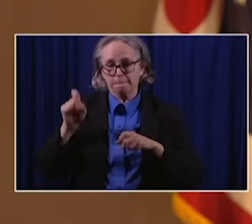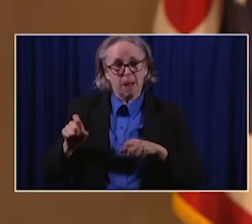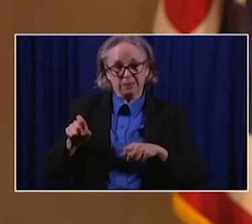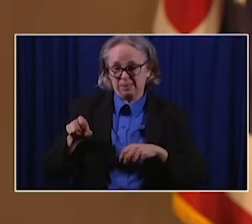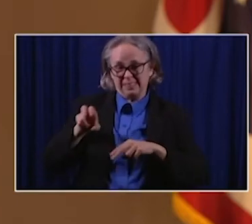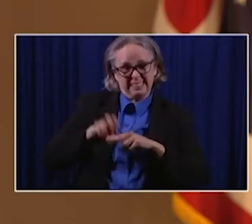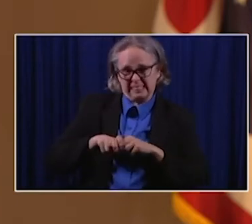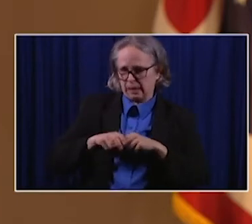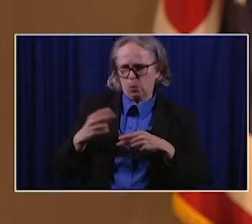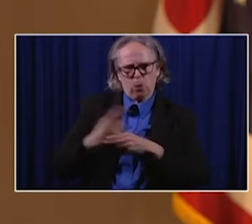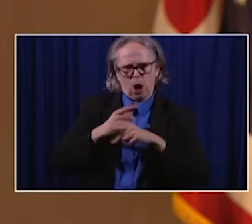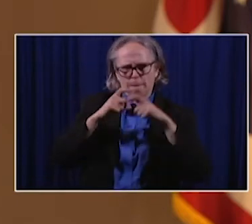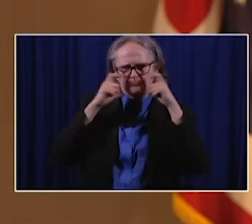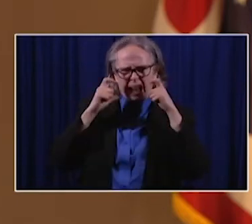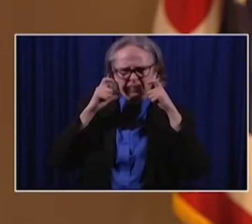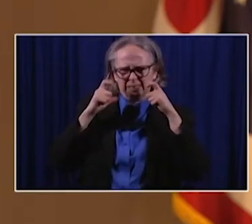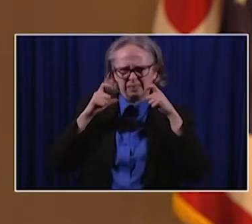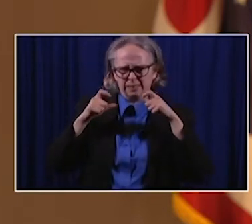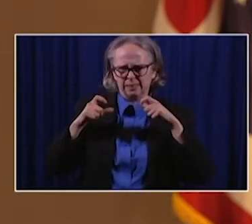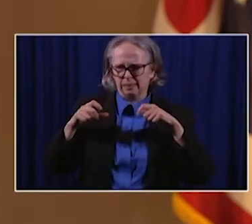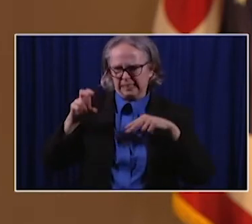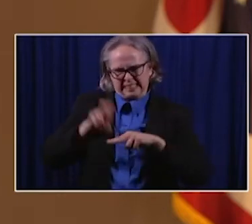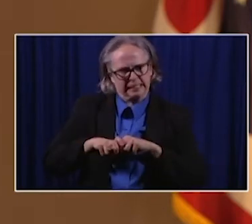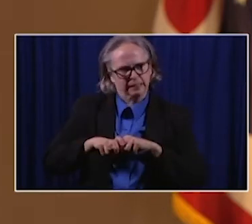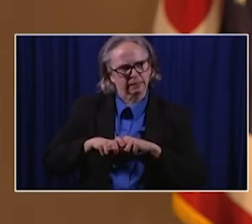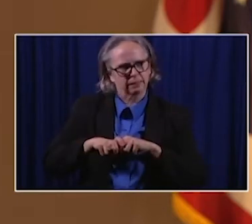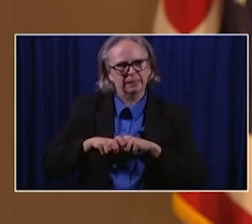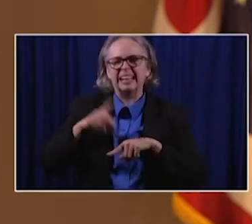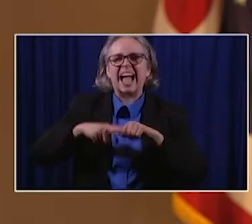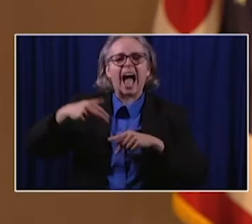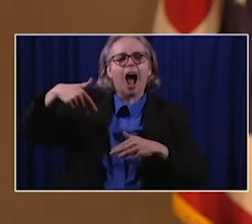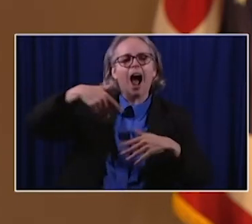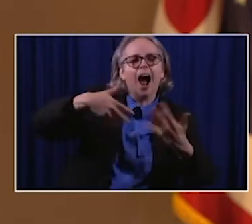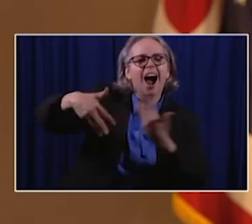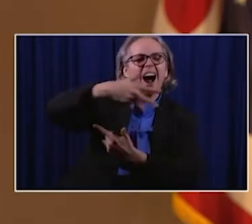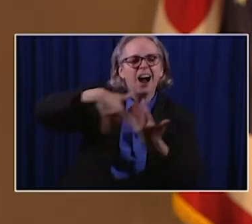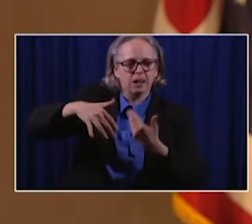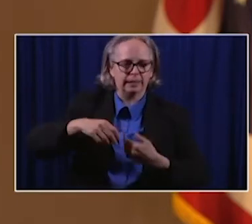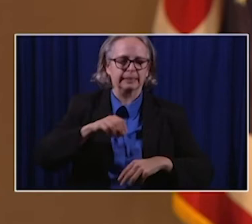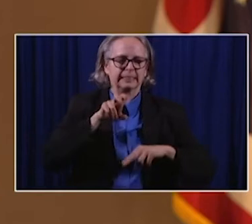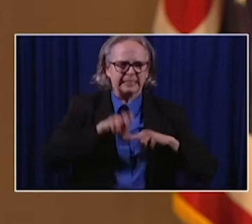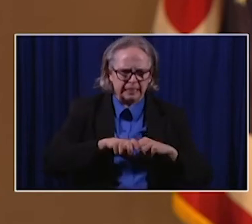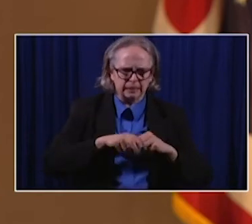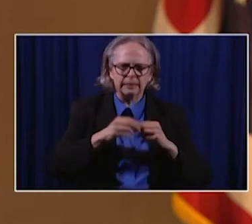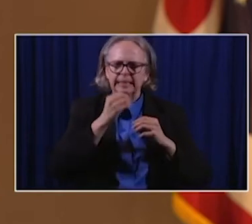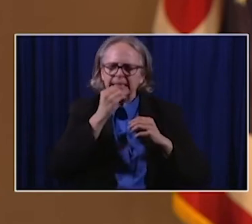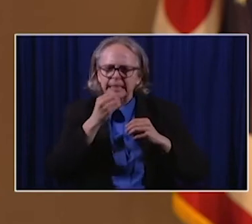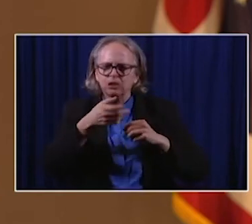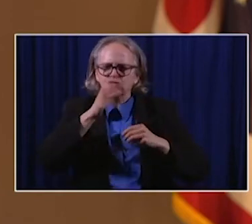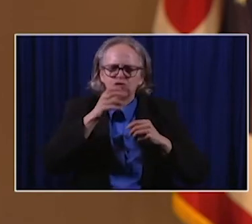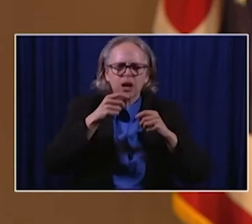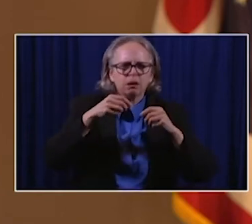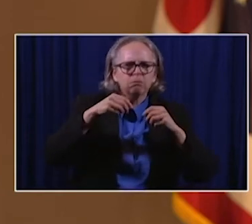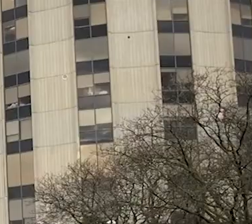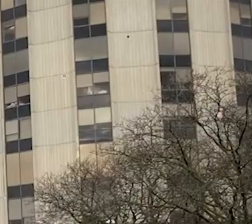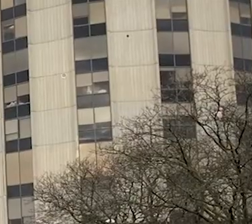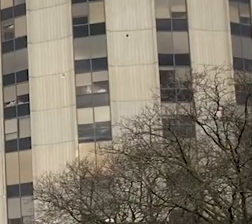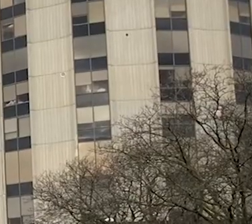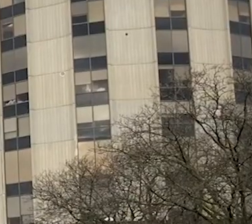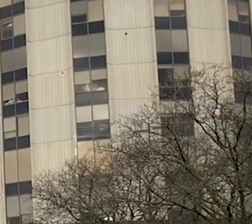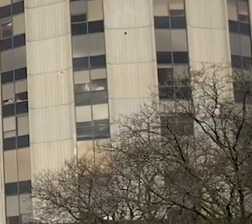food or drinks. And the order prohibits things such as dancing and games.